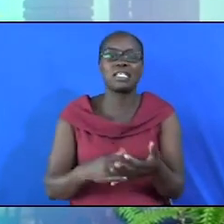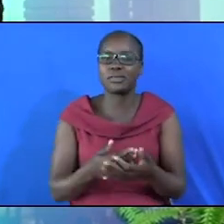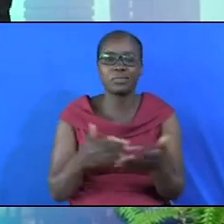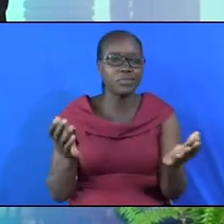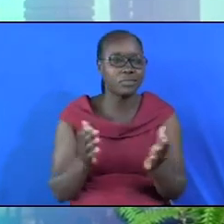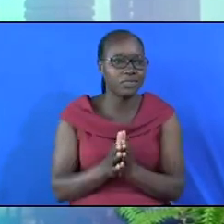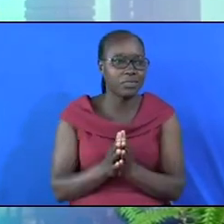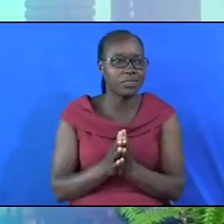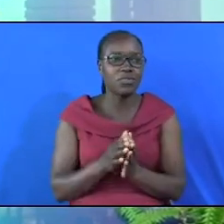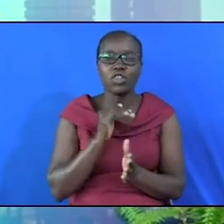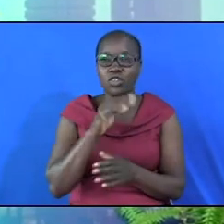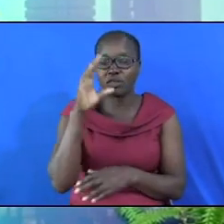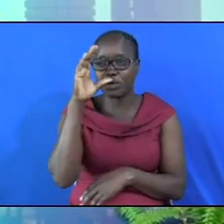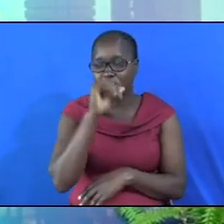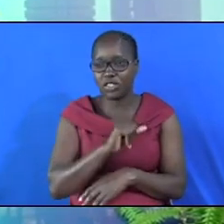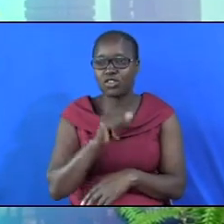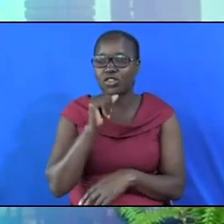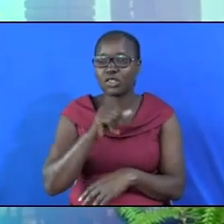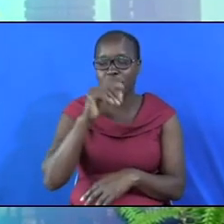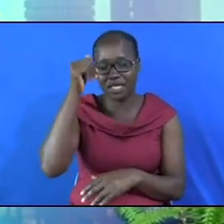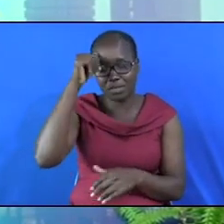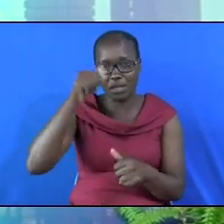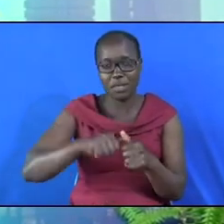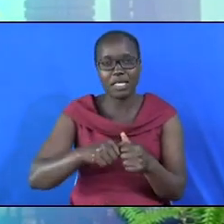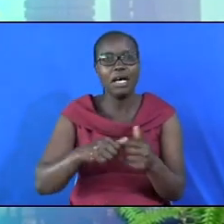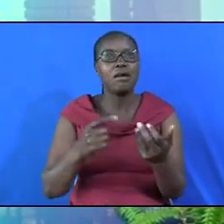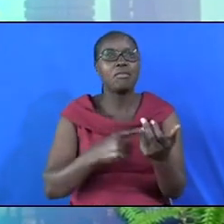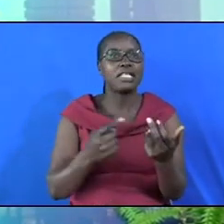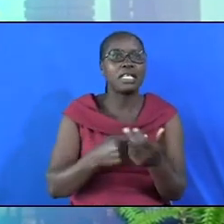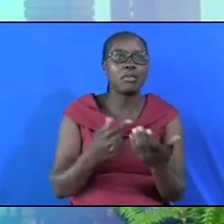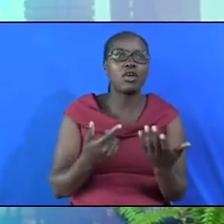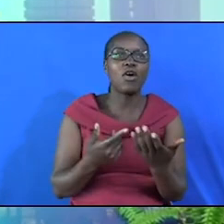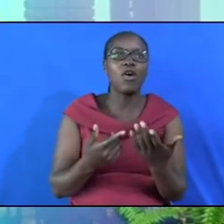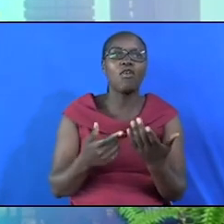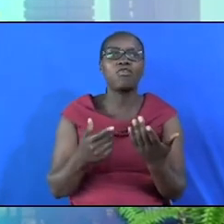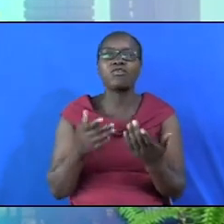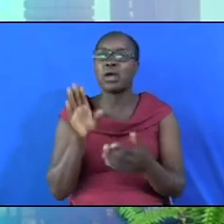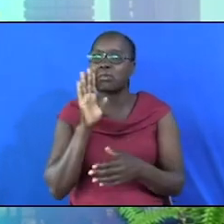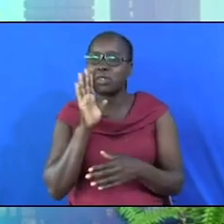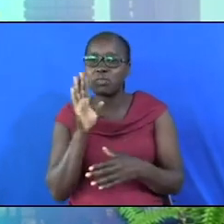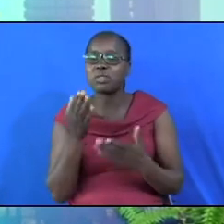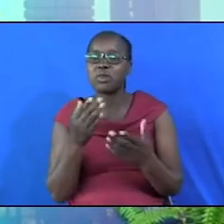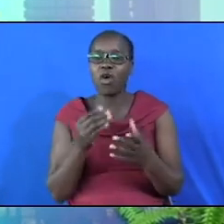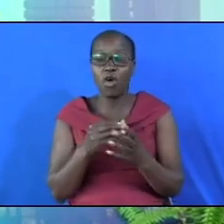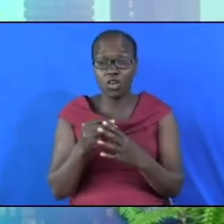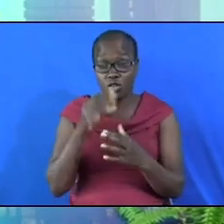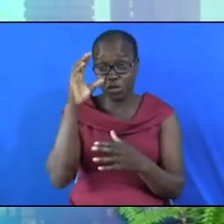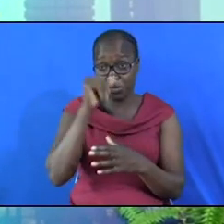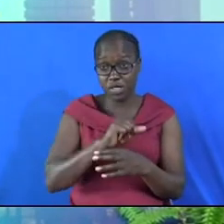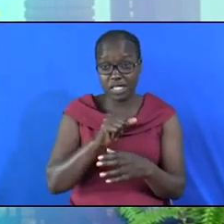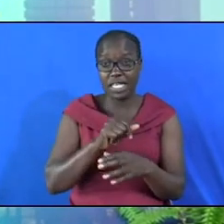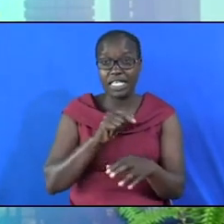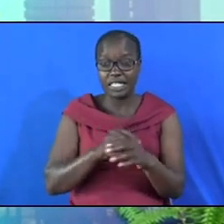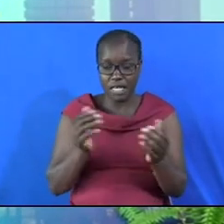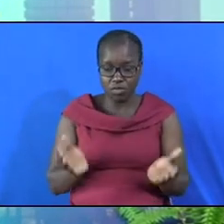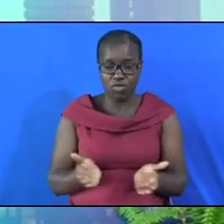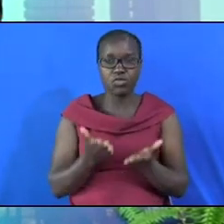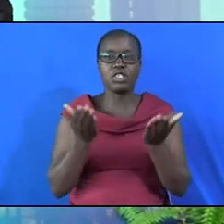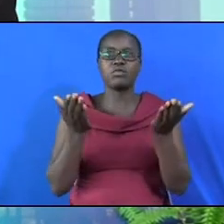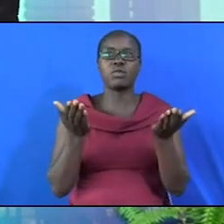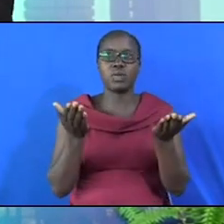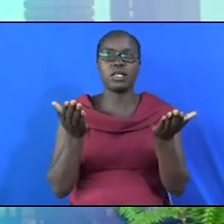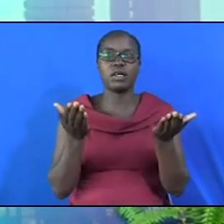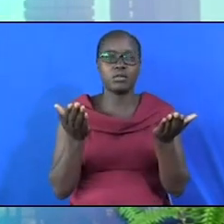not be missed. You'll not be remembered with the number of doors you close. But you'll be missed when you lift people up.